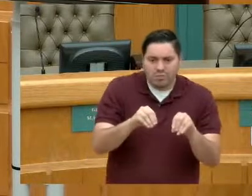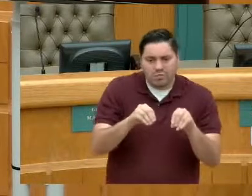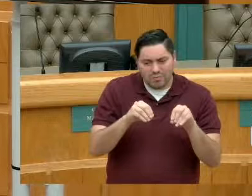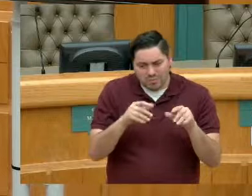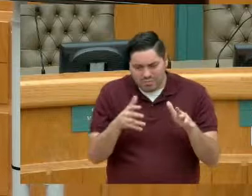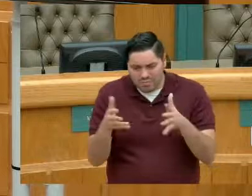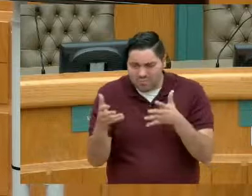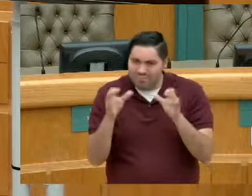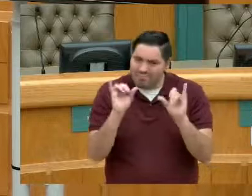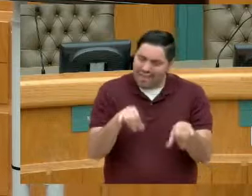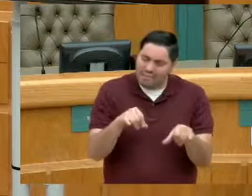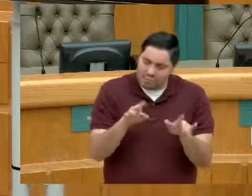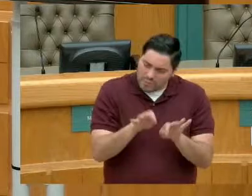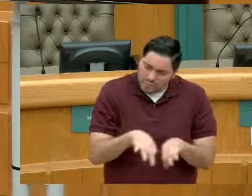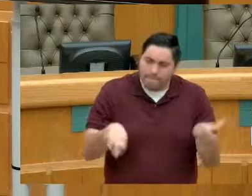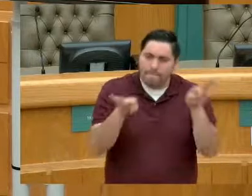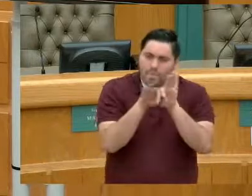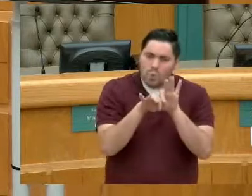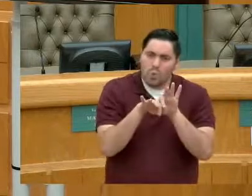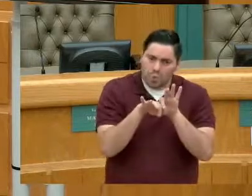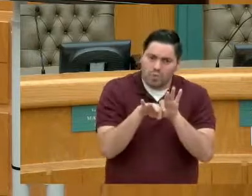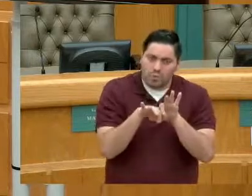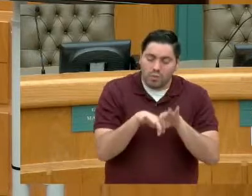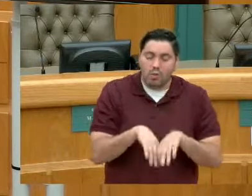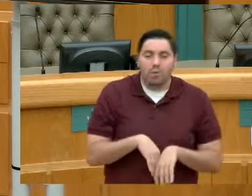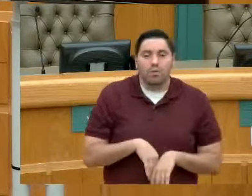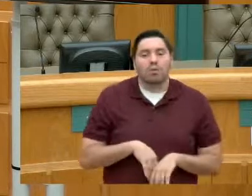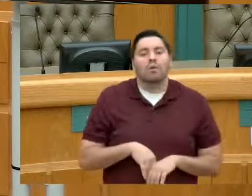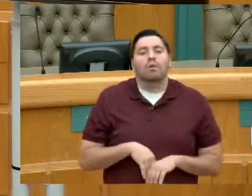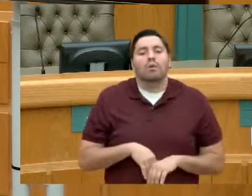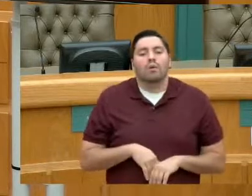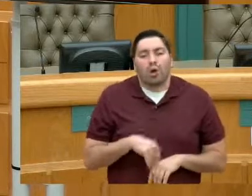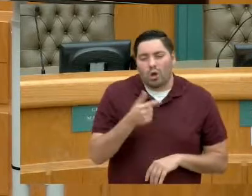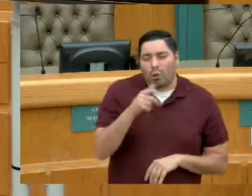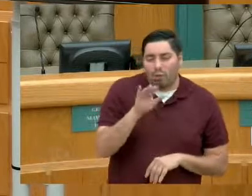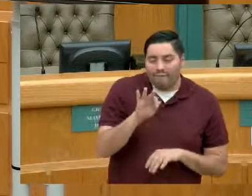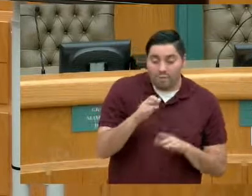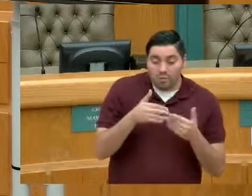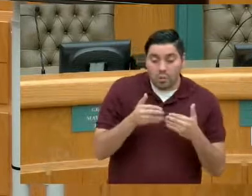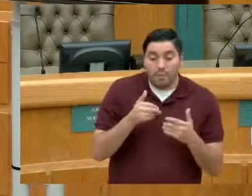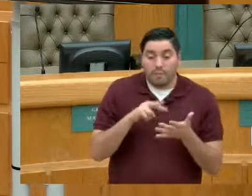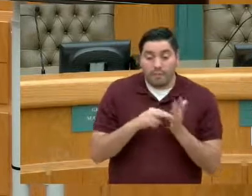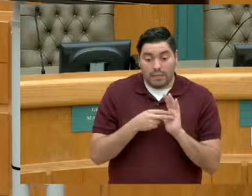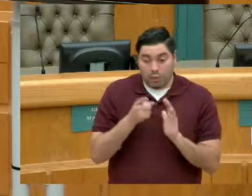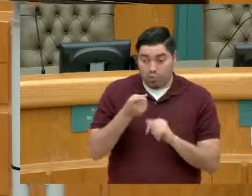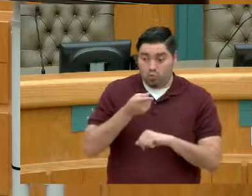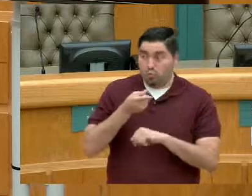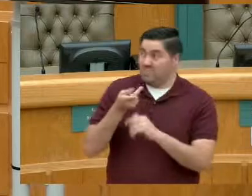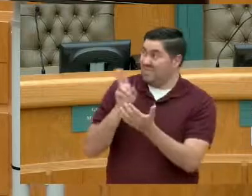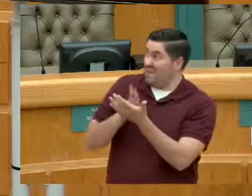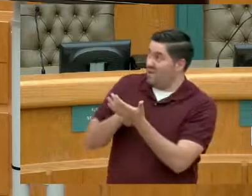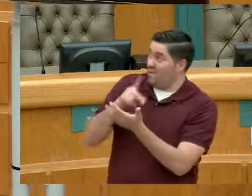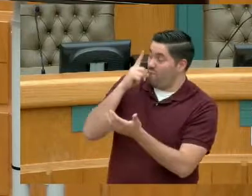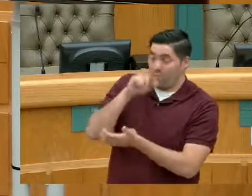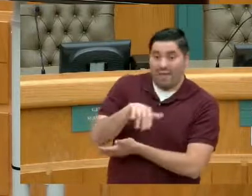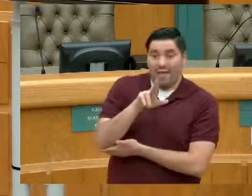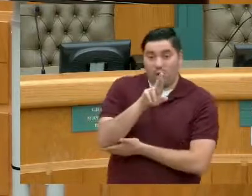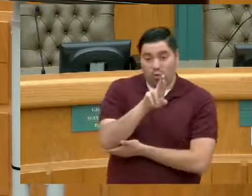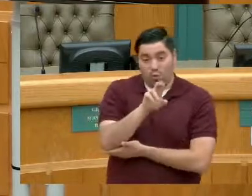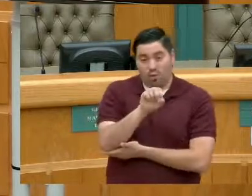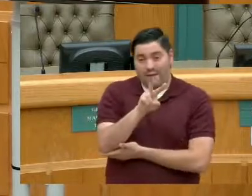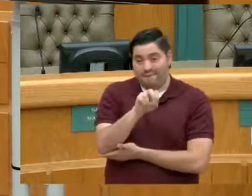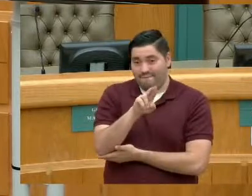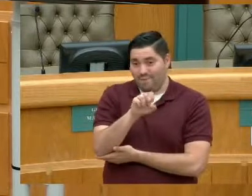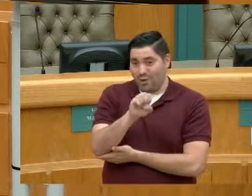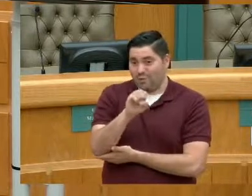So please sign up. This program allows you to opt in, by the way, to receive notifications many ways, phone calls, text messages,